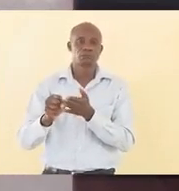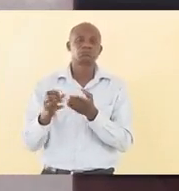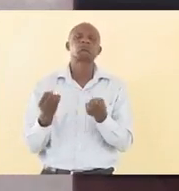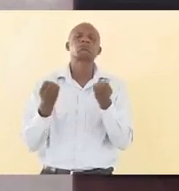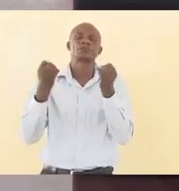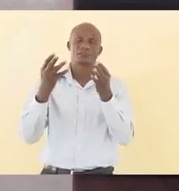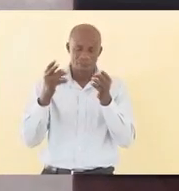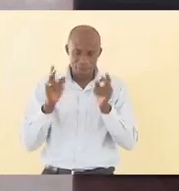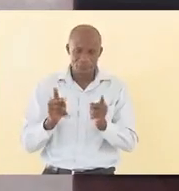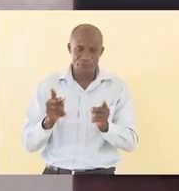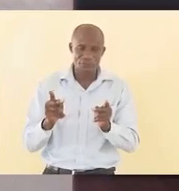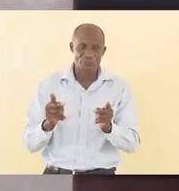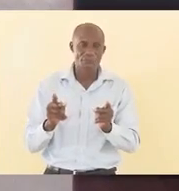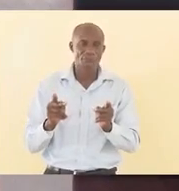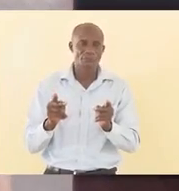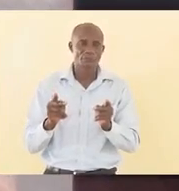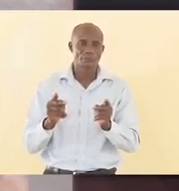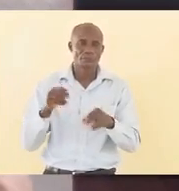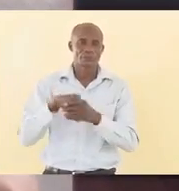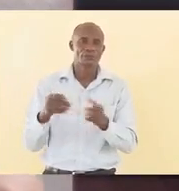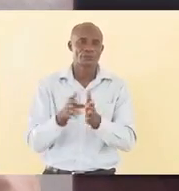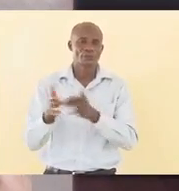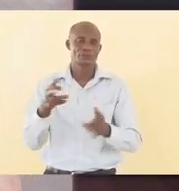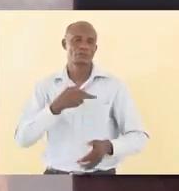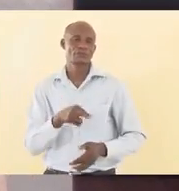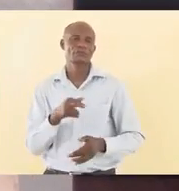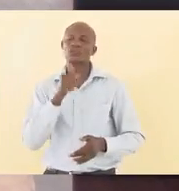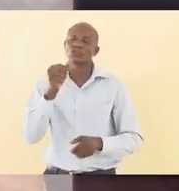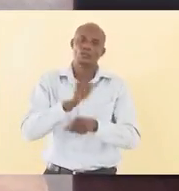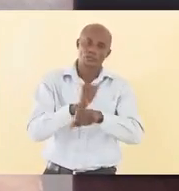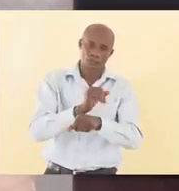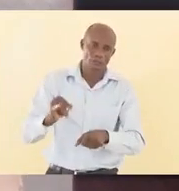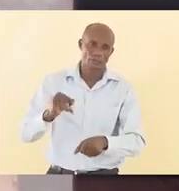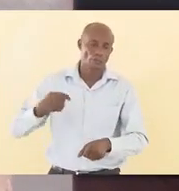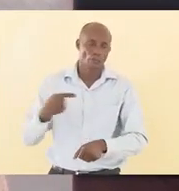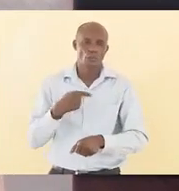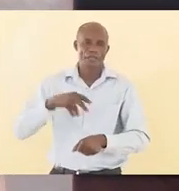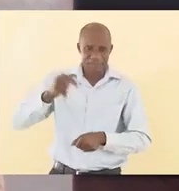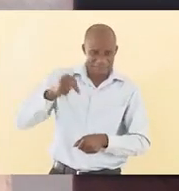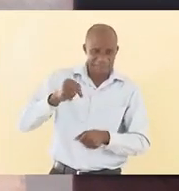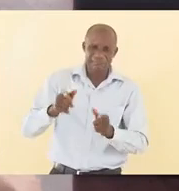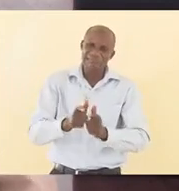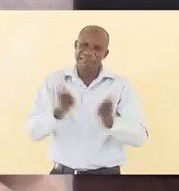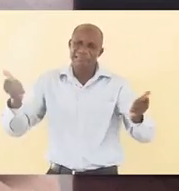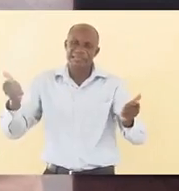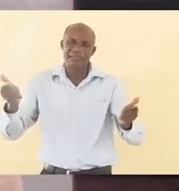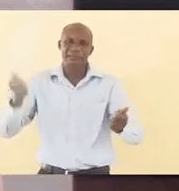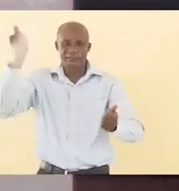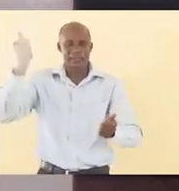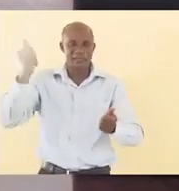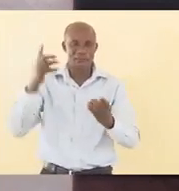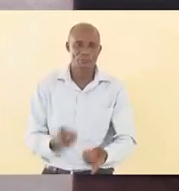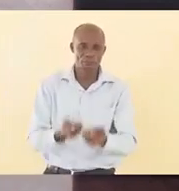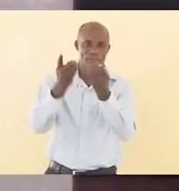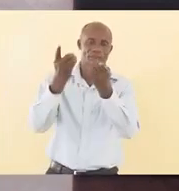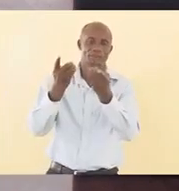Christianity doesn't seem to be working in this country. That we need greater commitment